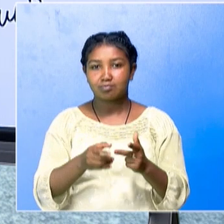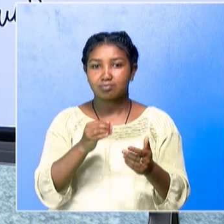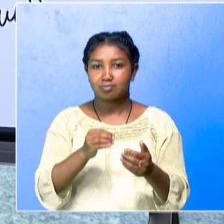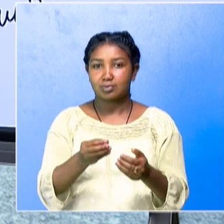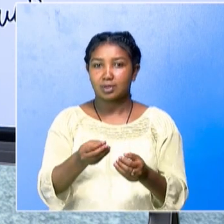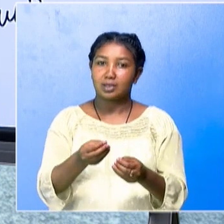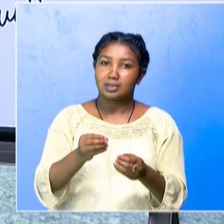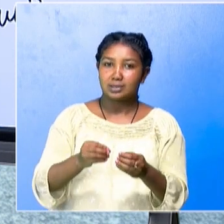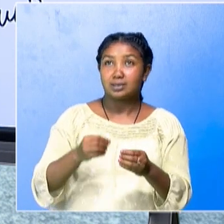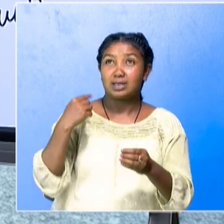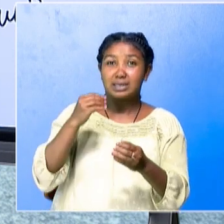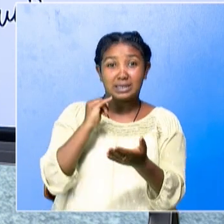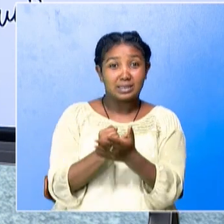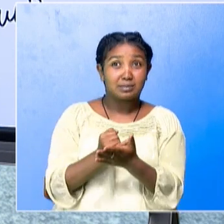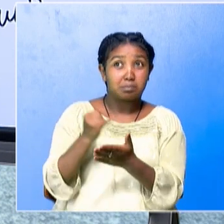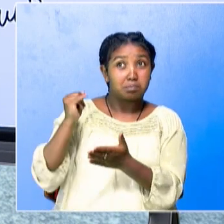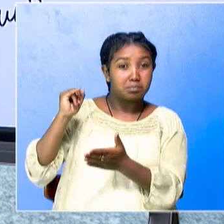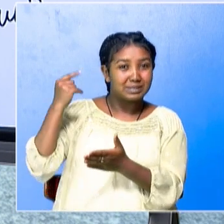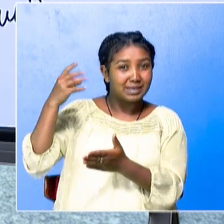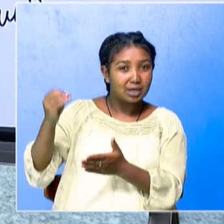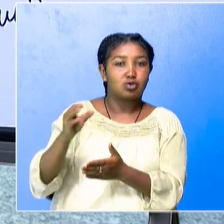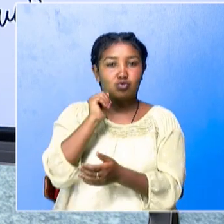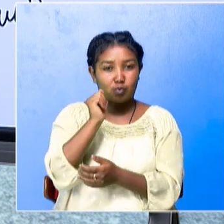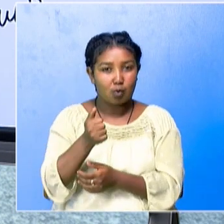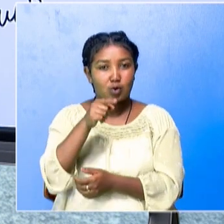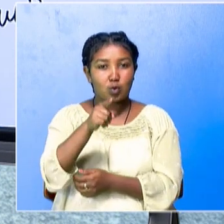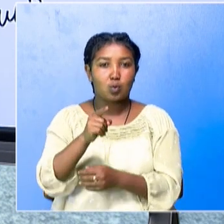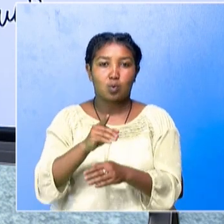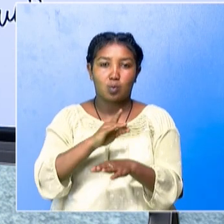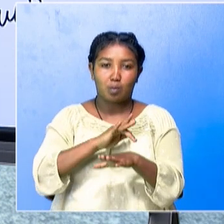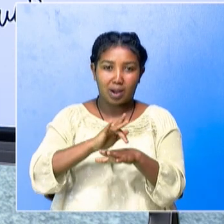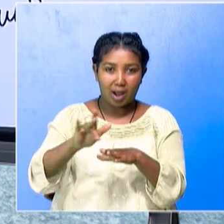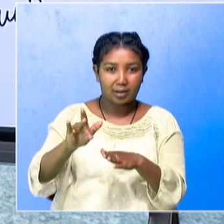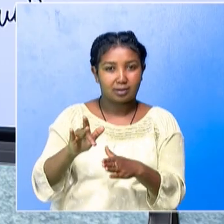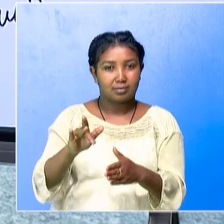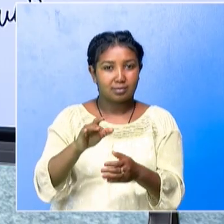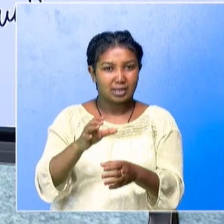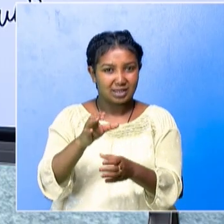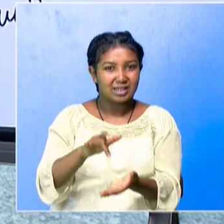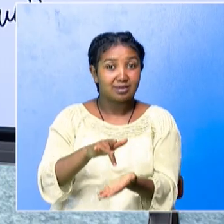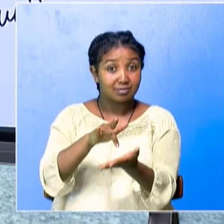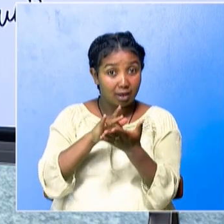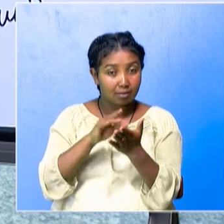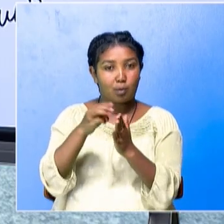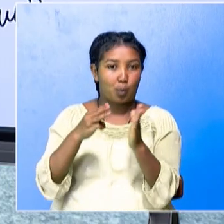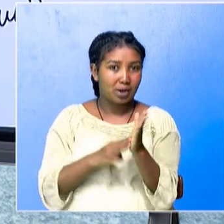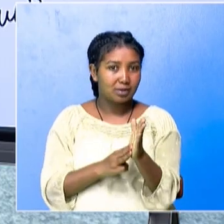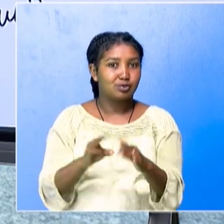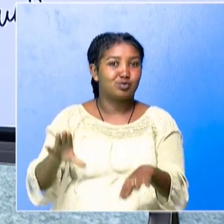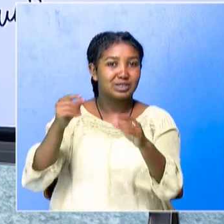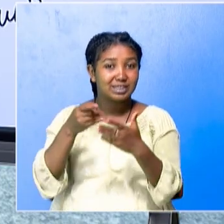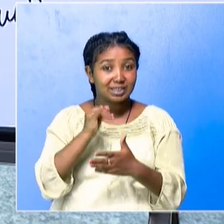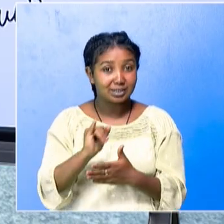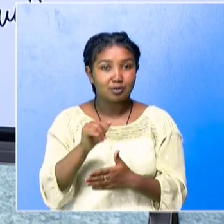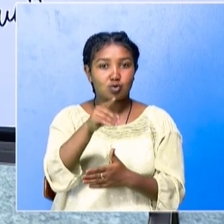It's blank sunny tomorrow. You blank take your tablet properly. Students, this